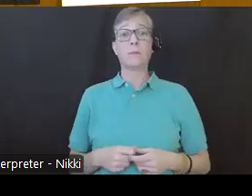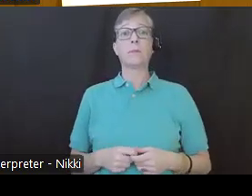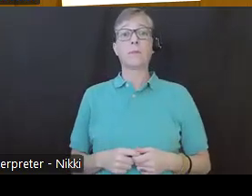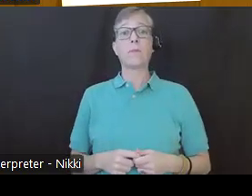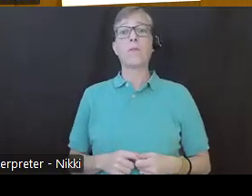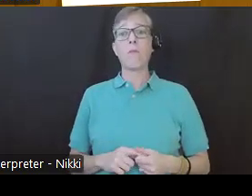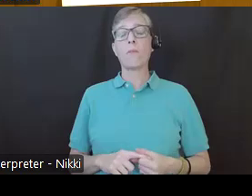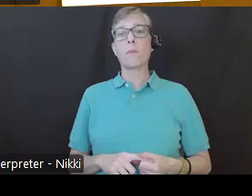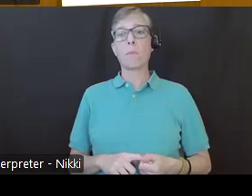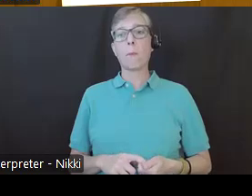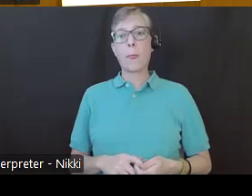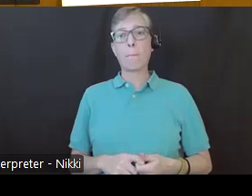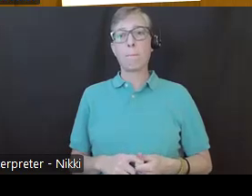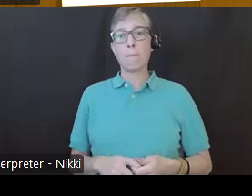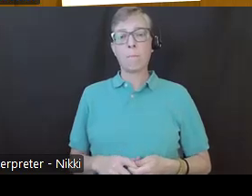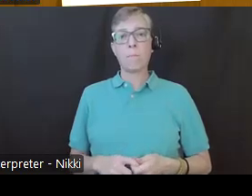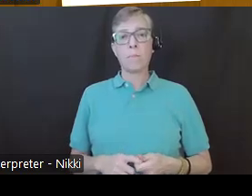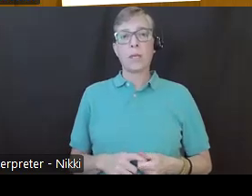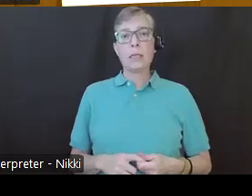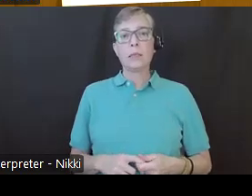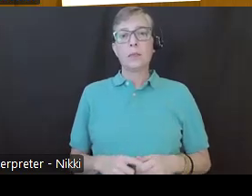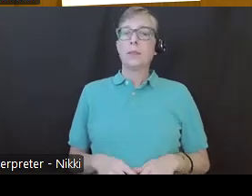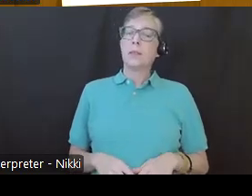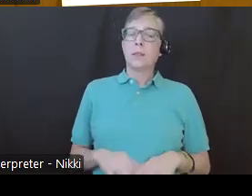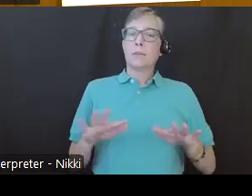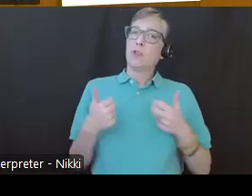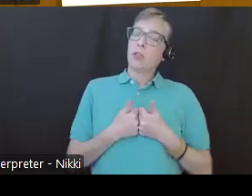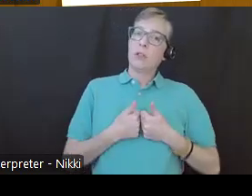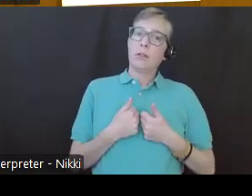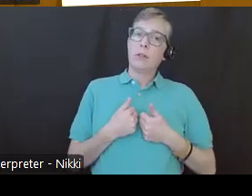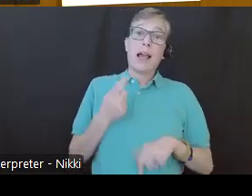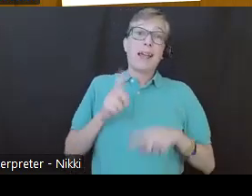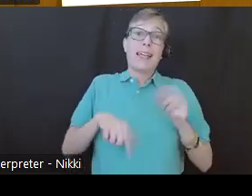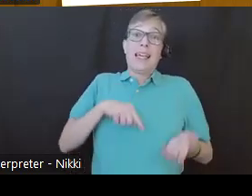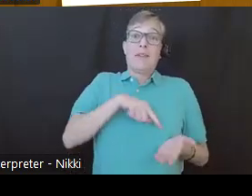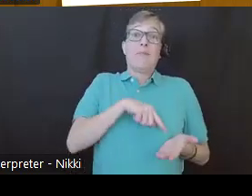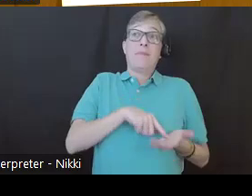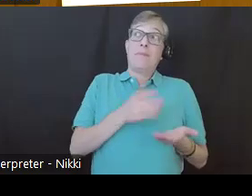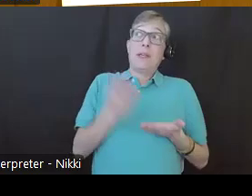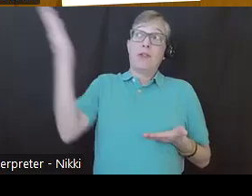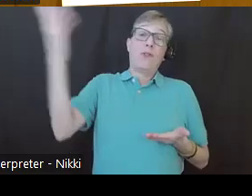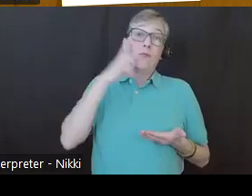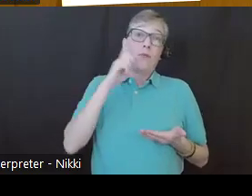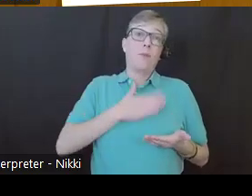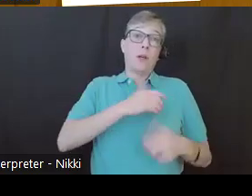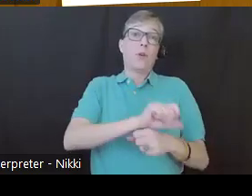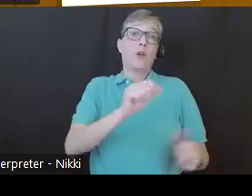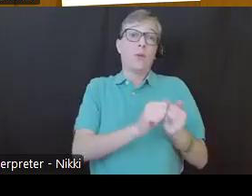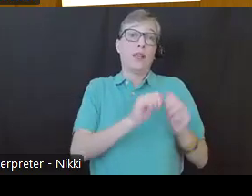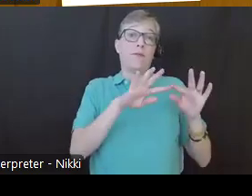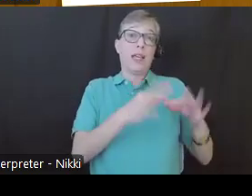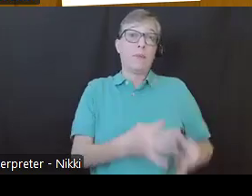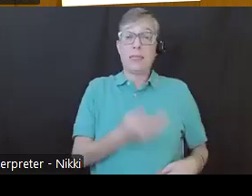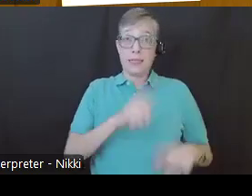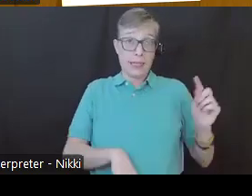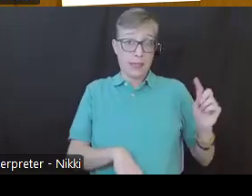It's hard. It can be hard. I get challenged on this a lot because I can't bill for my work with families. But if I can show